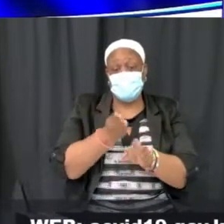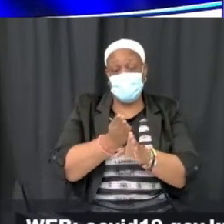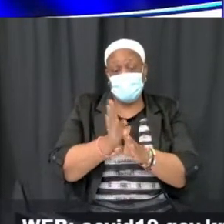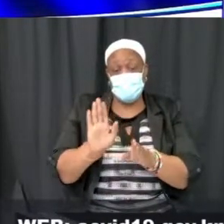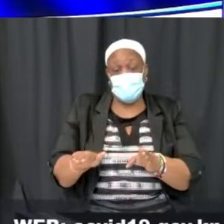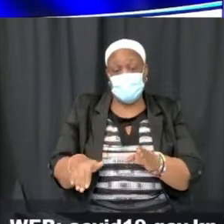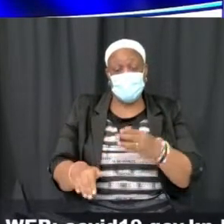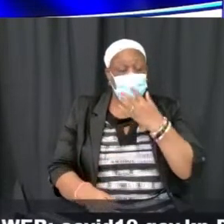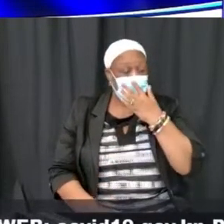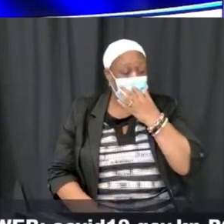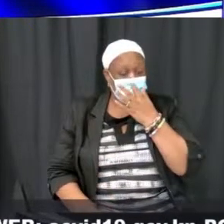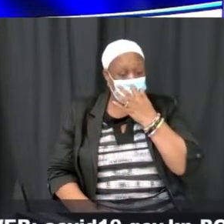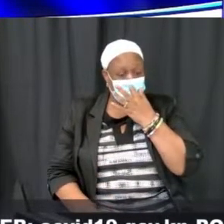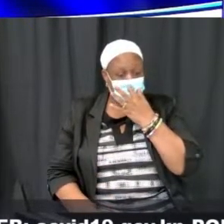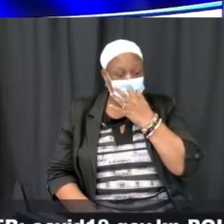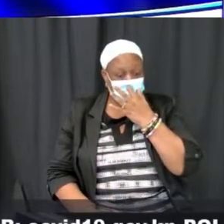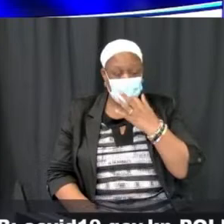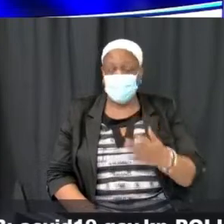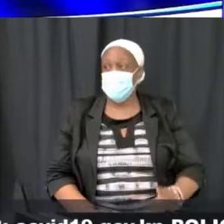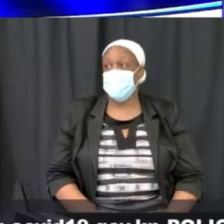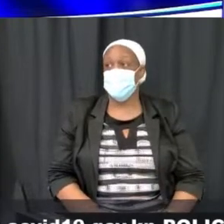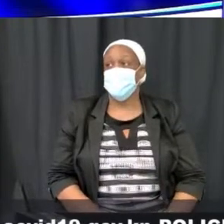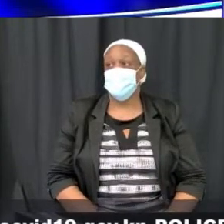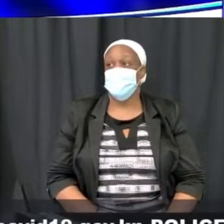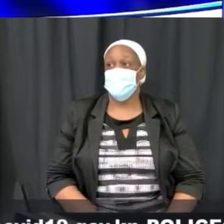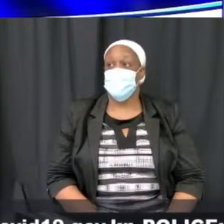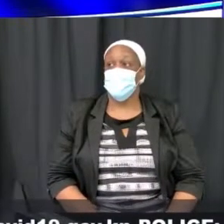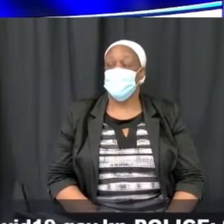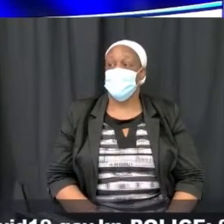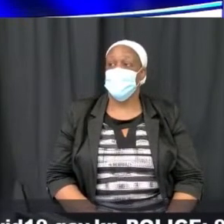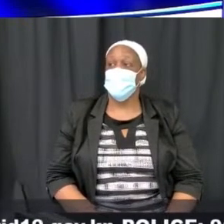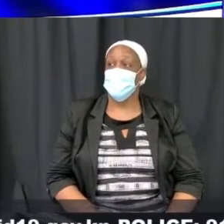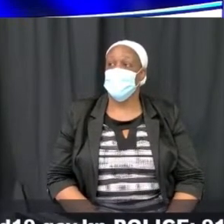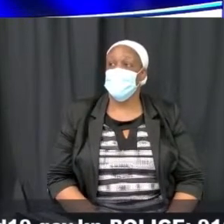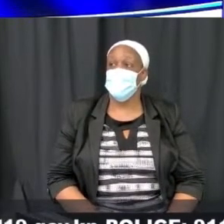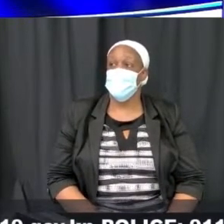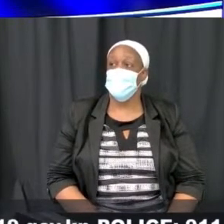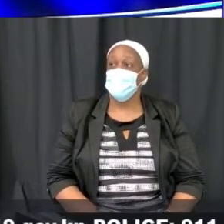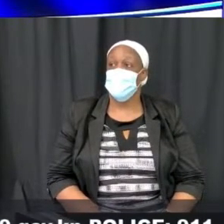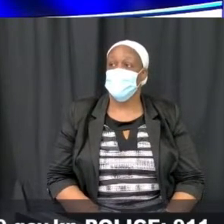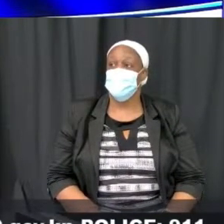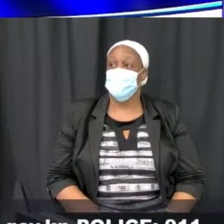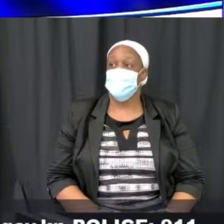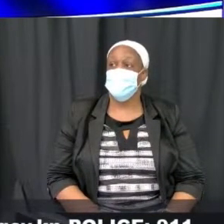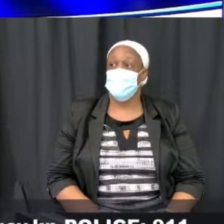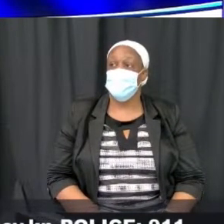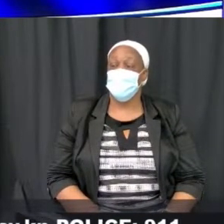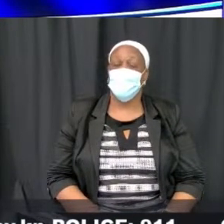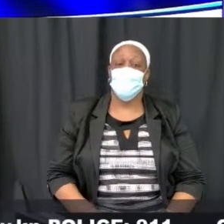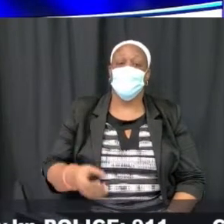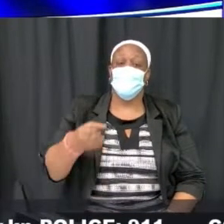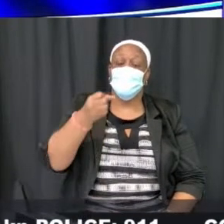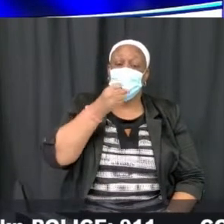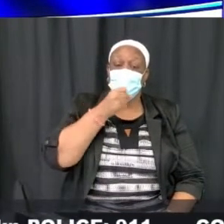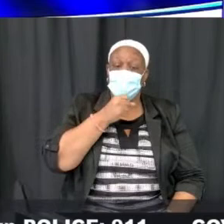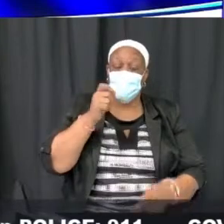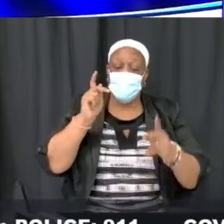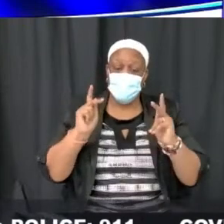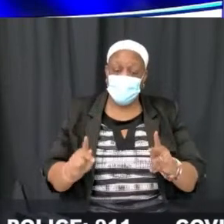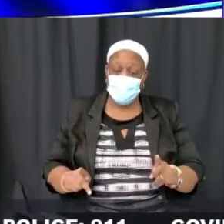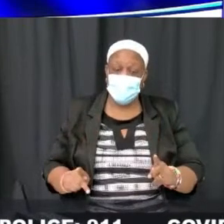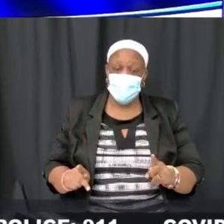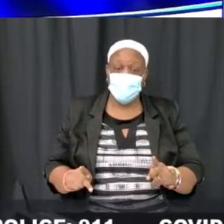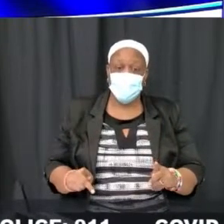Regulation 16.10 provides that during a day of limited operation, seniors, disabled persons,